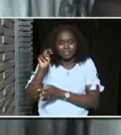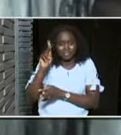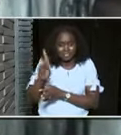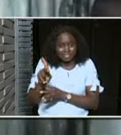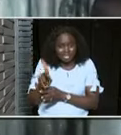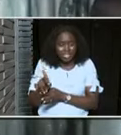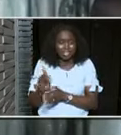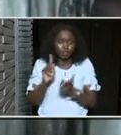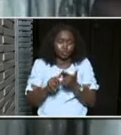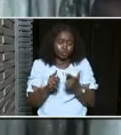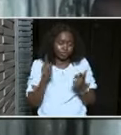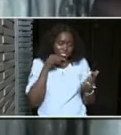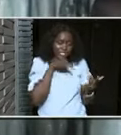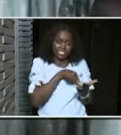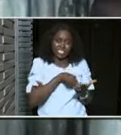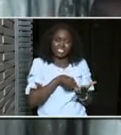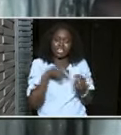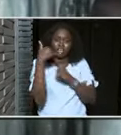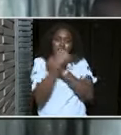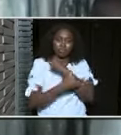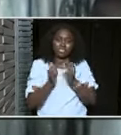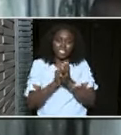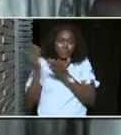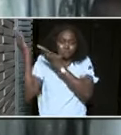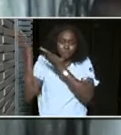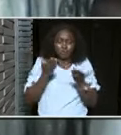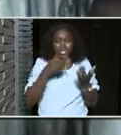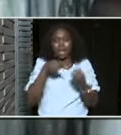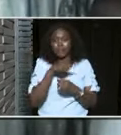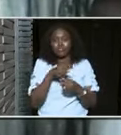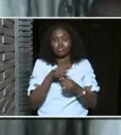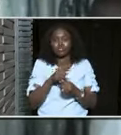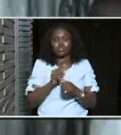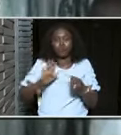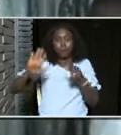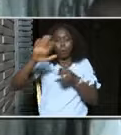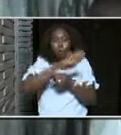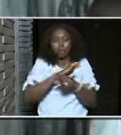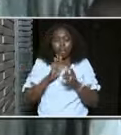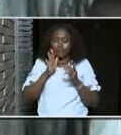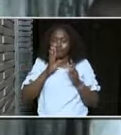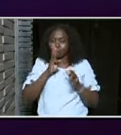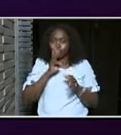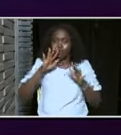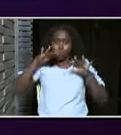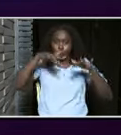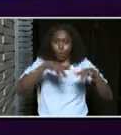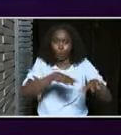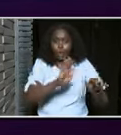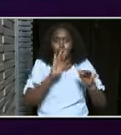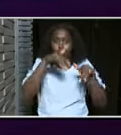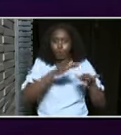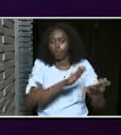this country that is causing the overflooding in the country, what will you do to mitigate